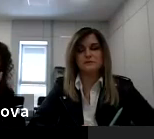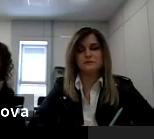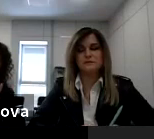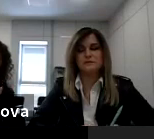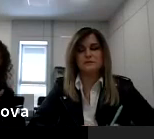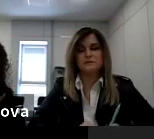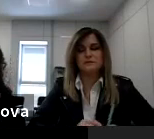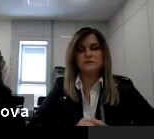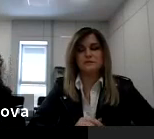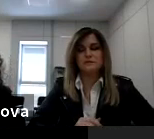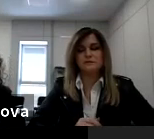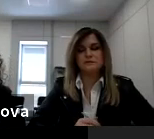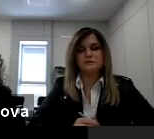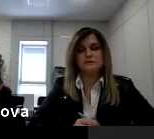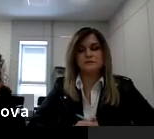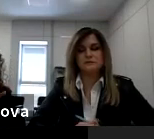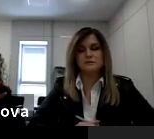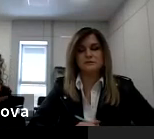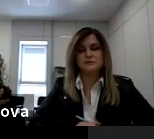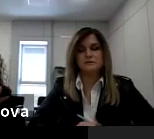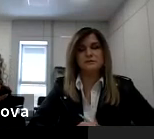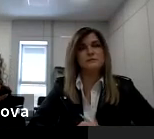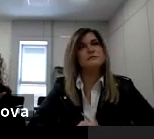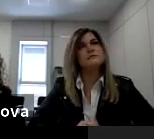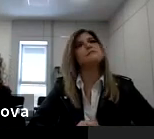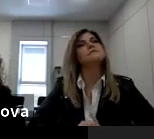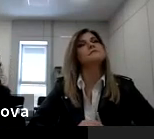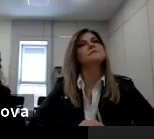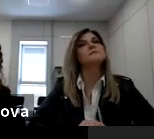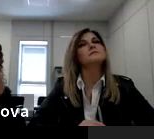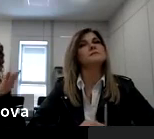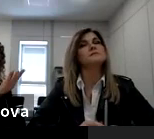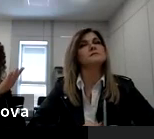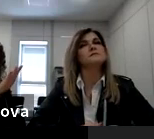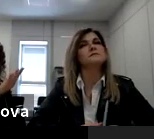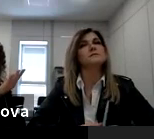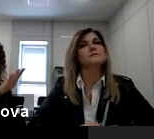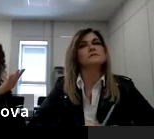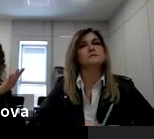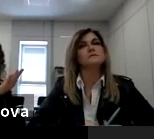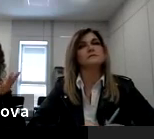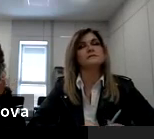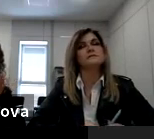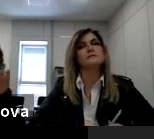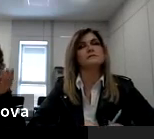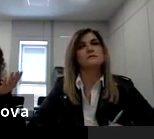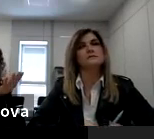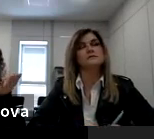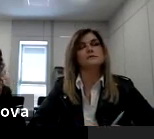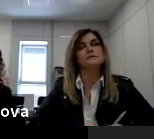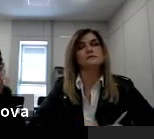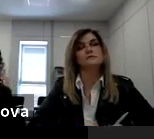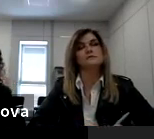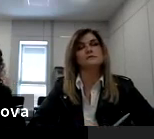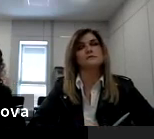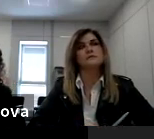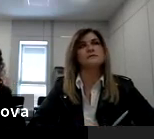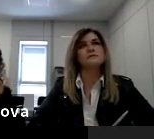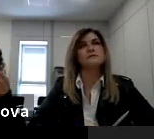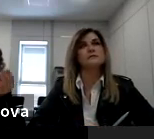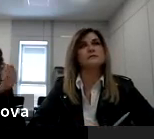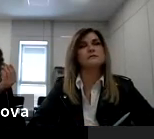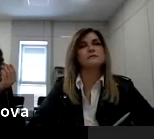of facade, and they are really differ from something that used in other world